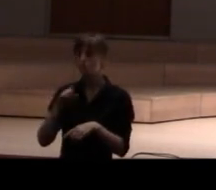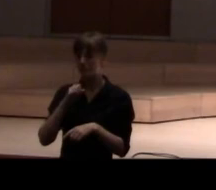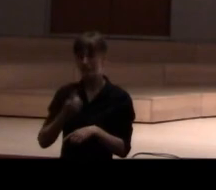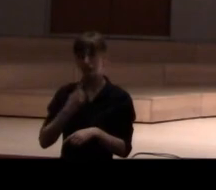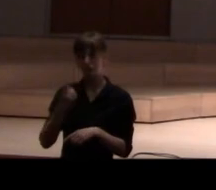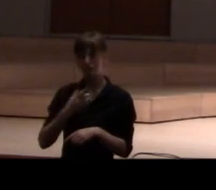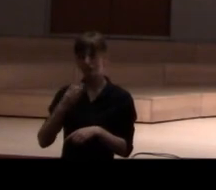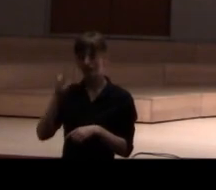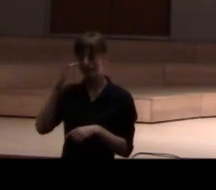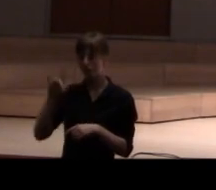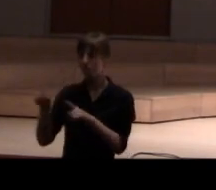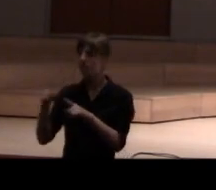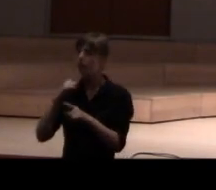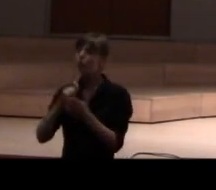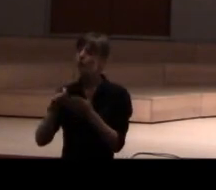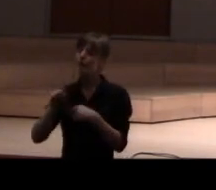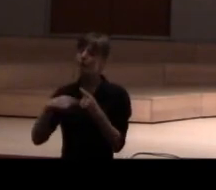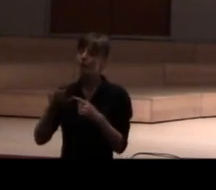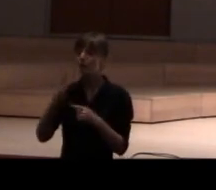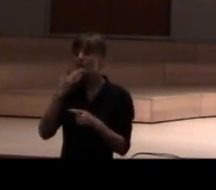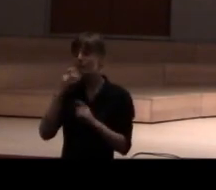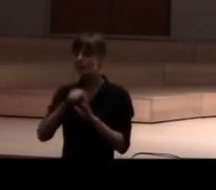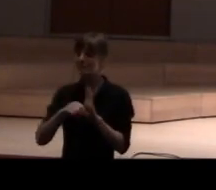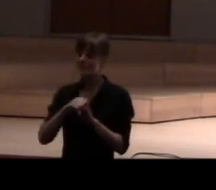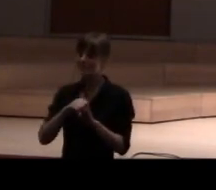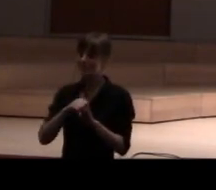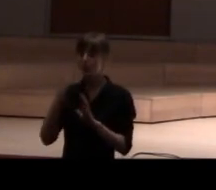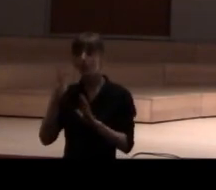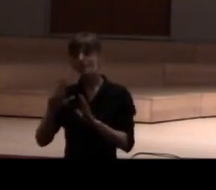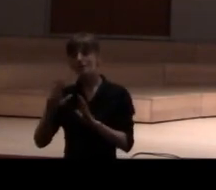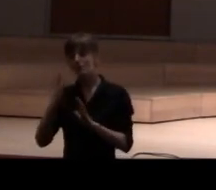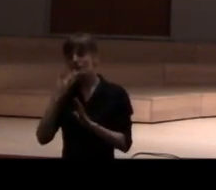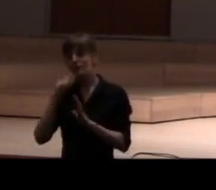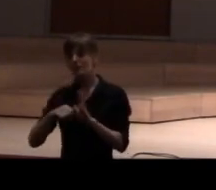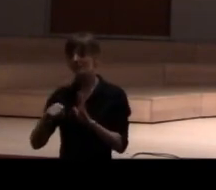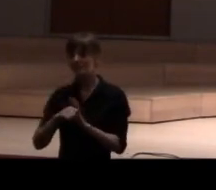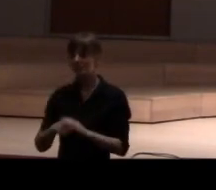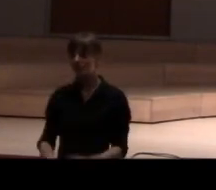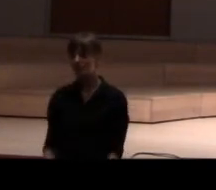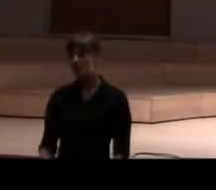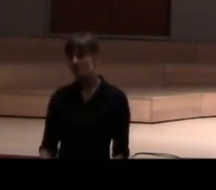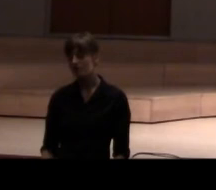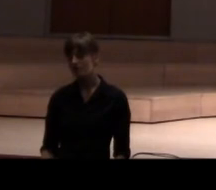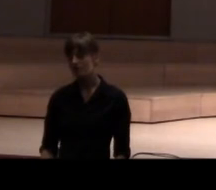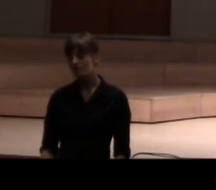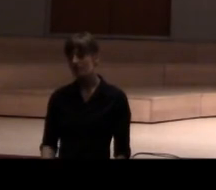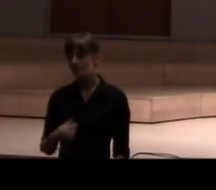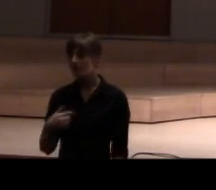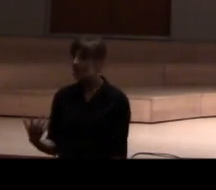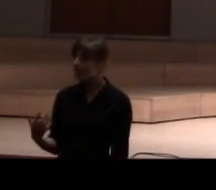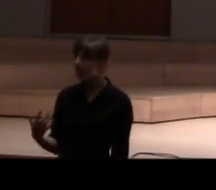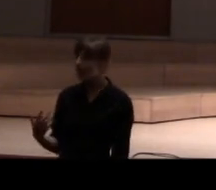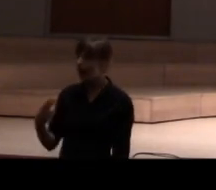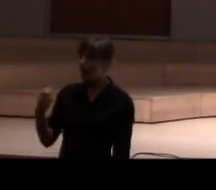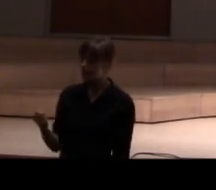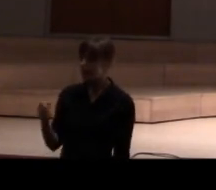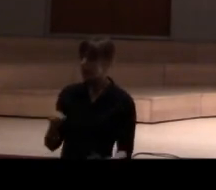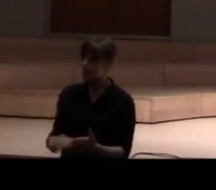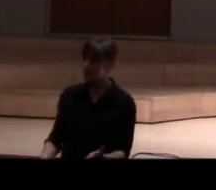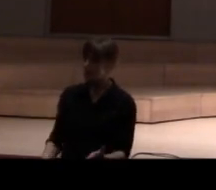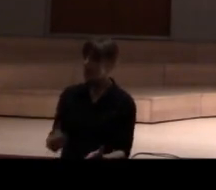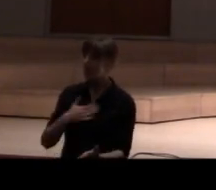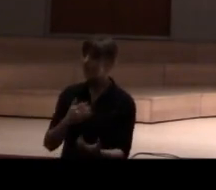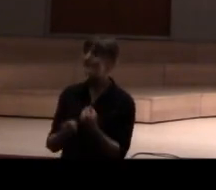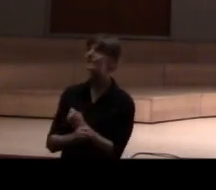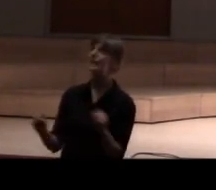was, write about your favorite season. Why is it your favorite season? Mm-hmm. I just went, we're high school students, please save